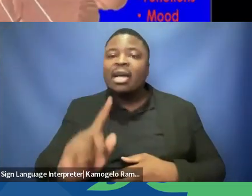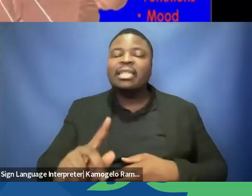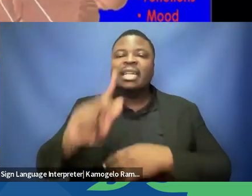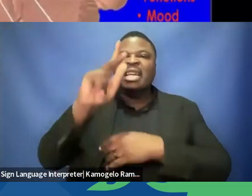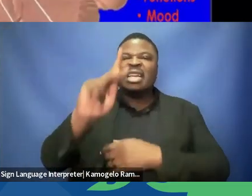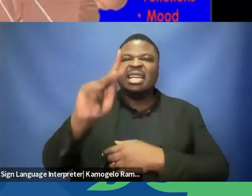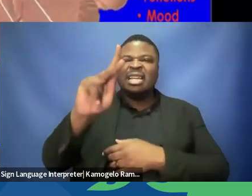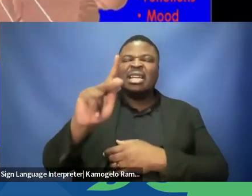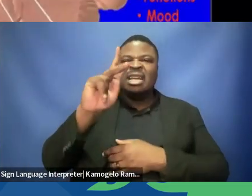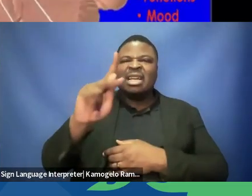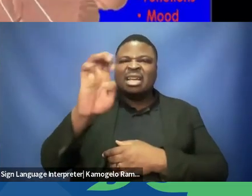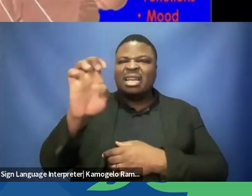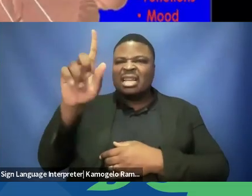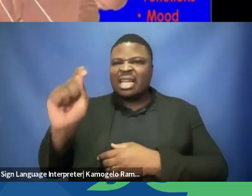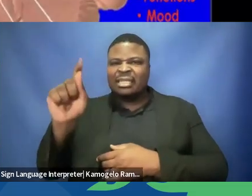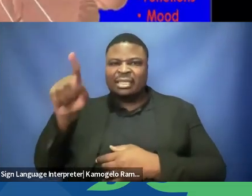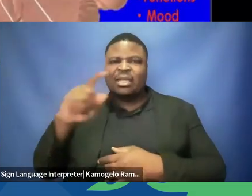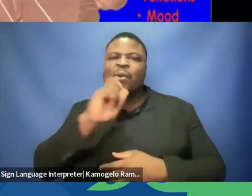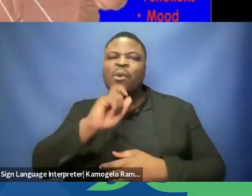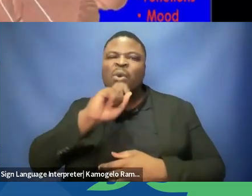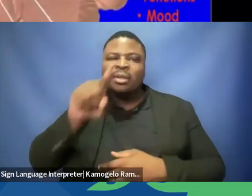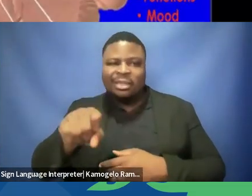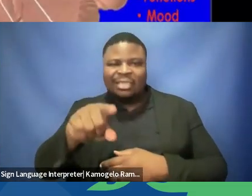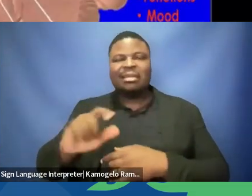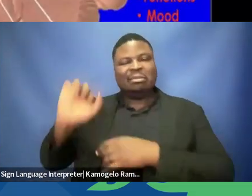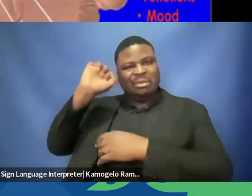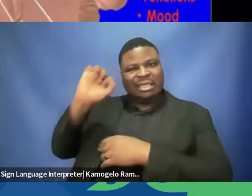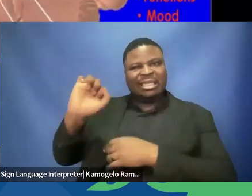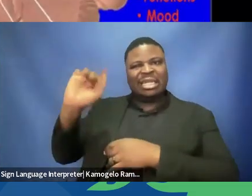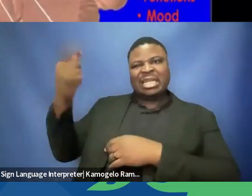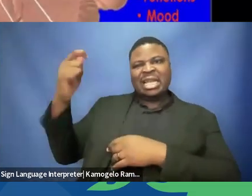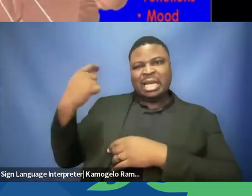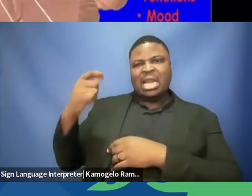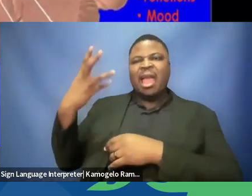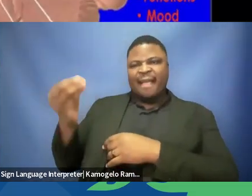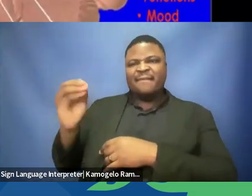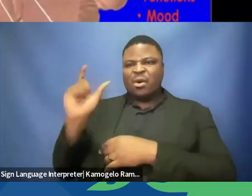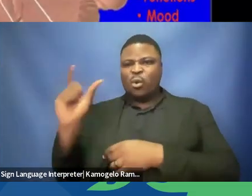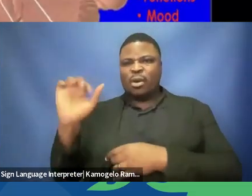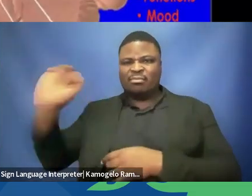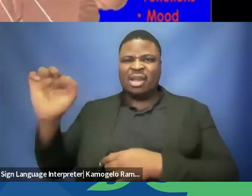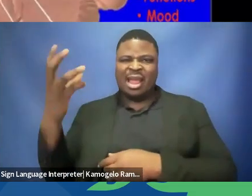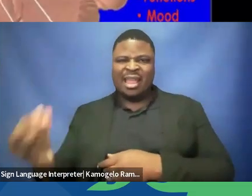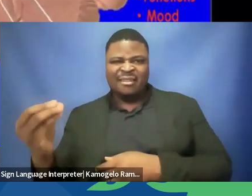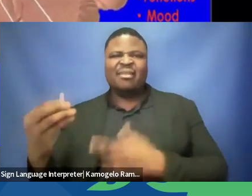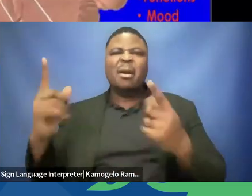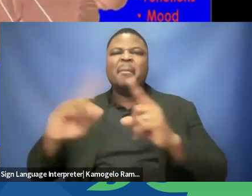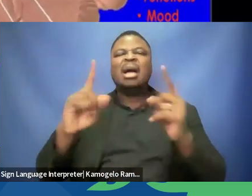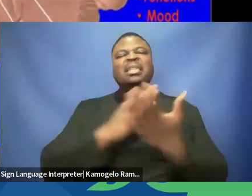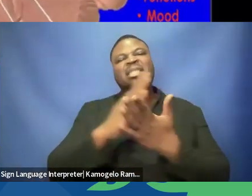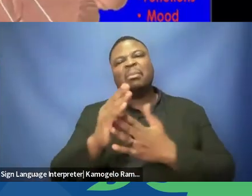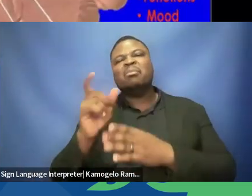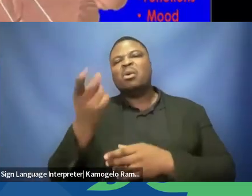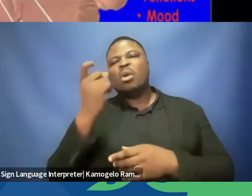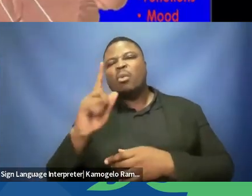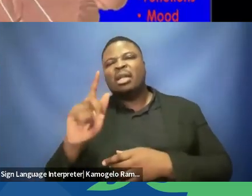as mogoka or miraa, but you can call it cat. A little bit of what it contains. In our research,